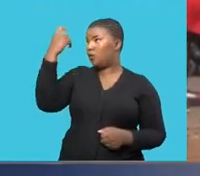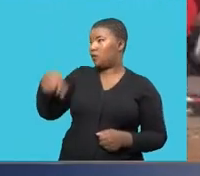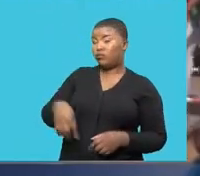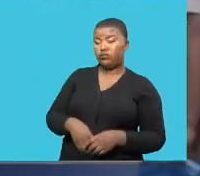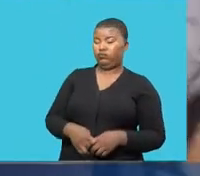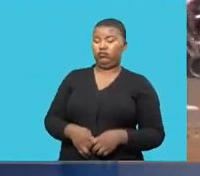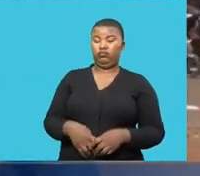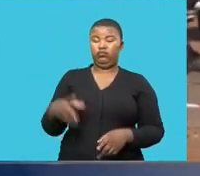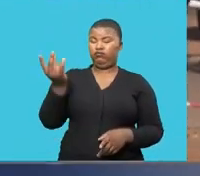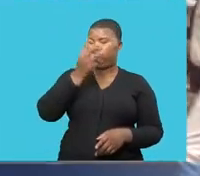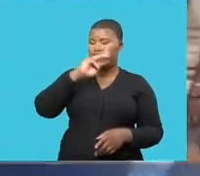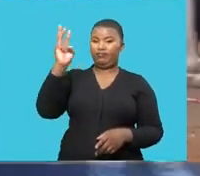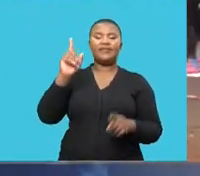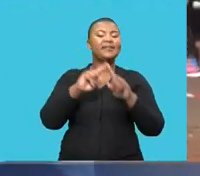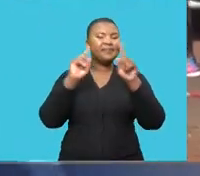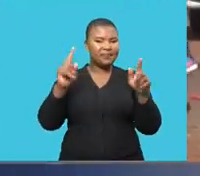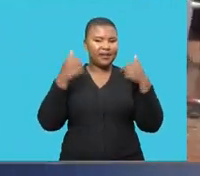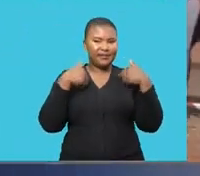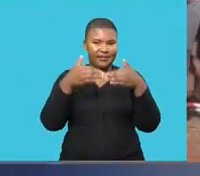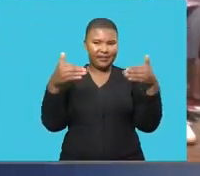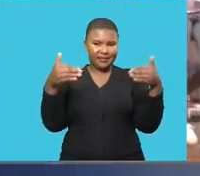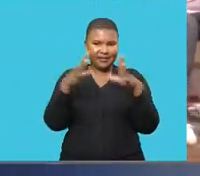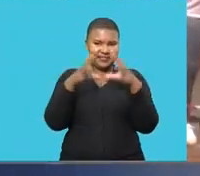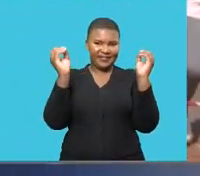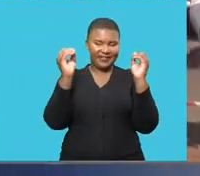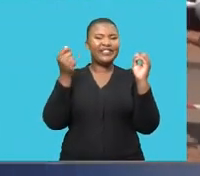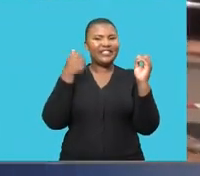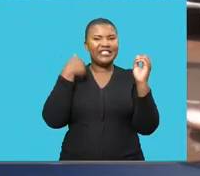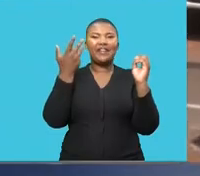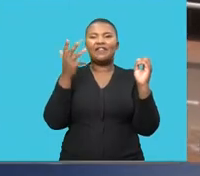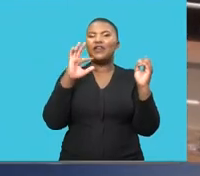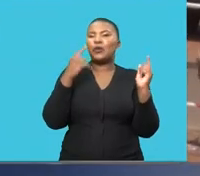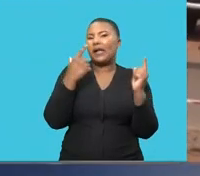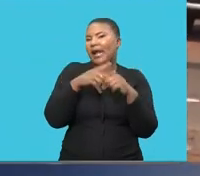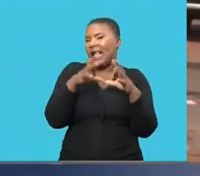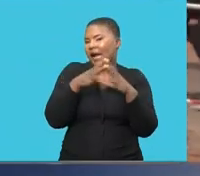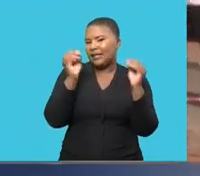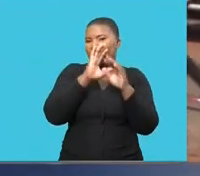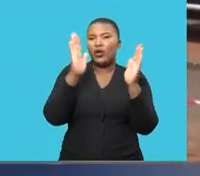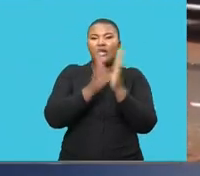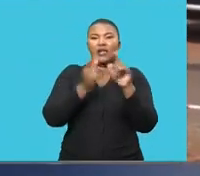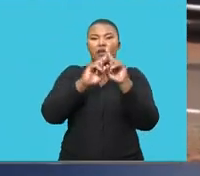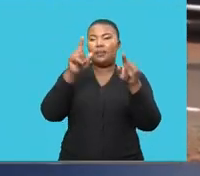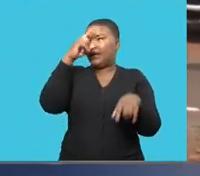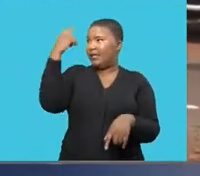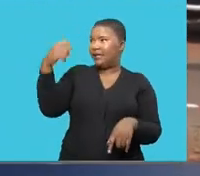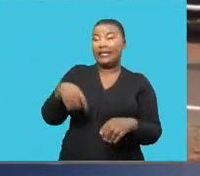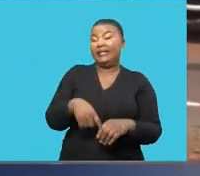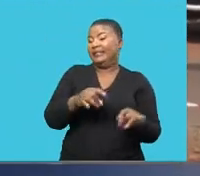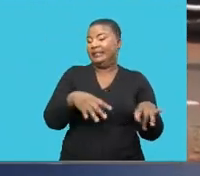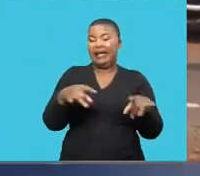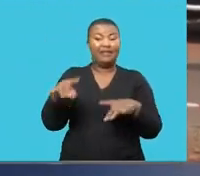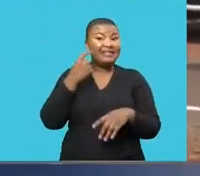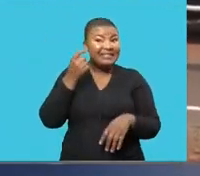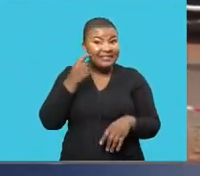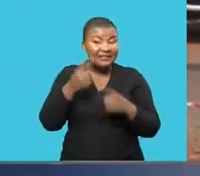friendly, but we are at the finish line. See, Koni looked better until, because the heat is not making it